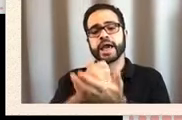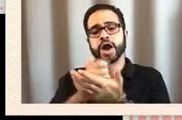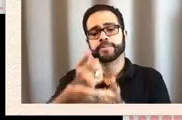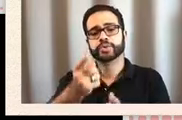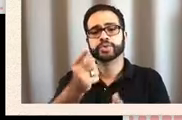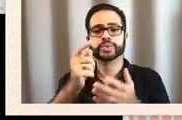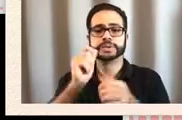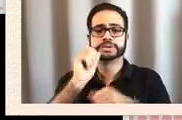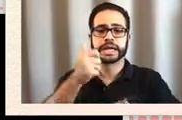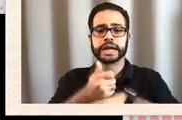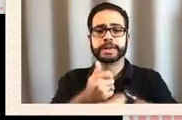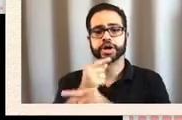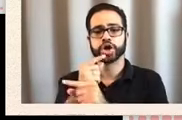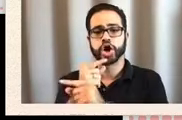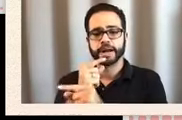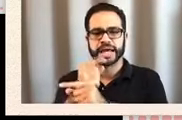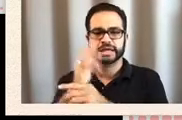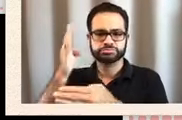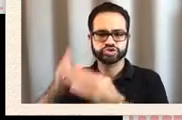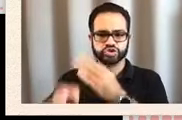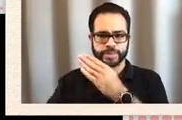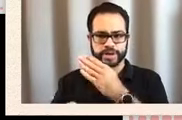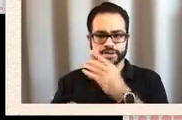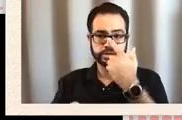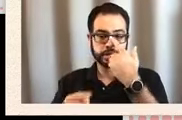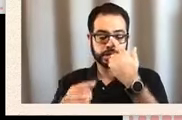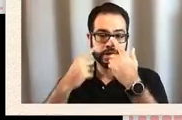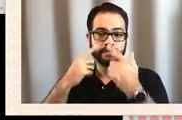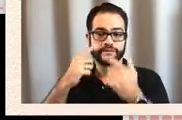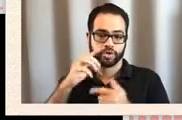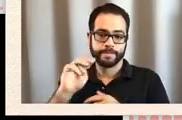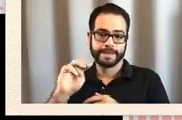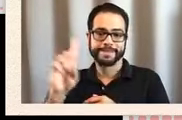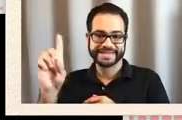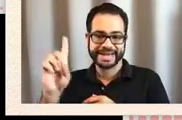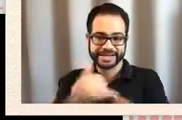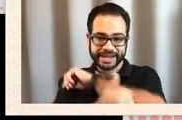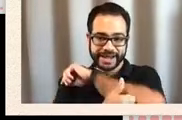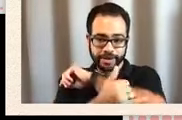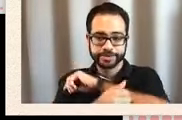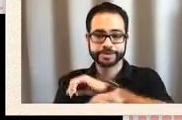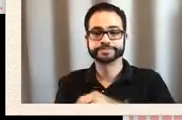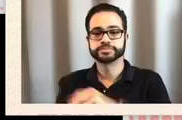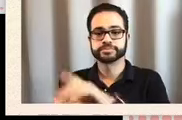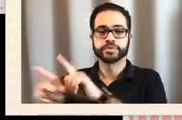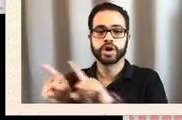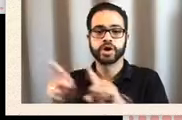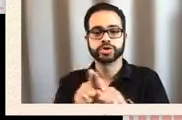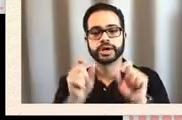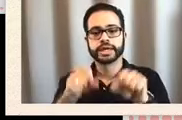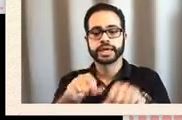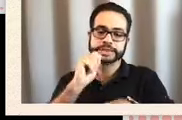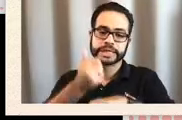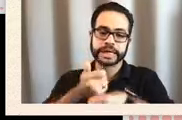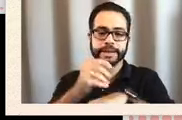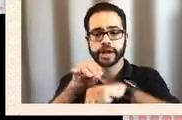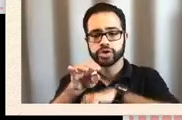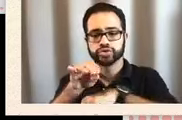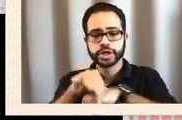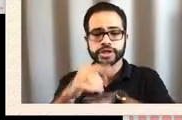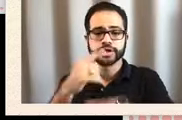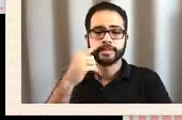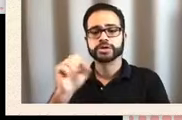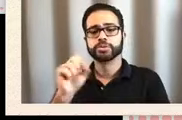supported decision-making. Again, this is for Miami-Dade County. And then I can also do consultations about supported decision-making,